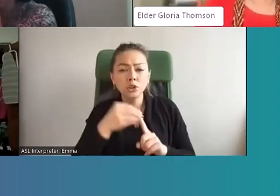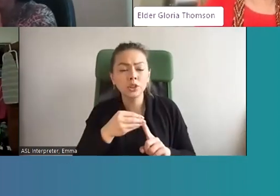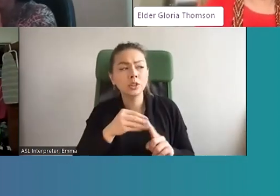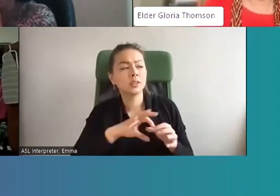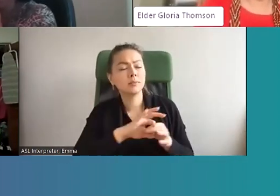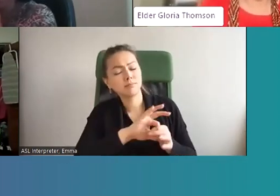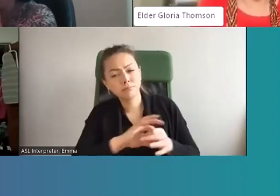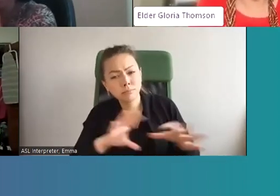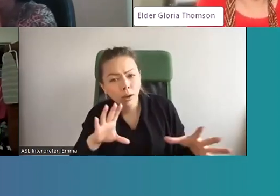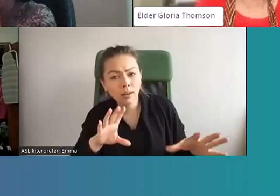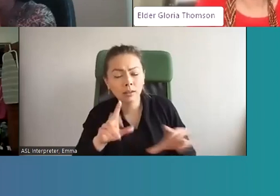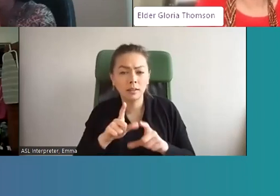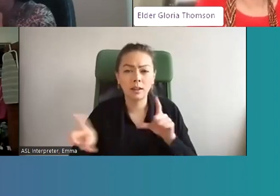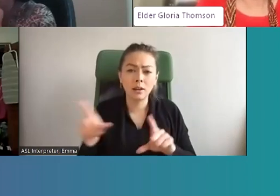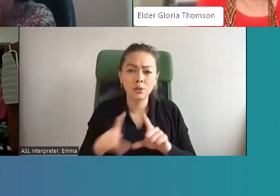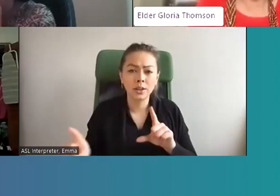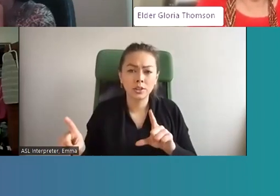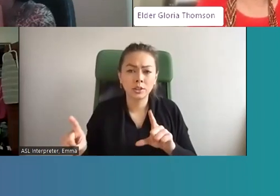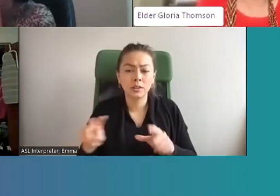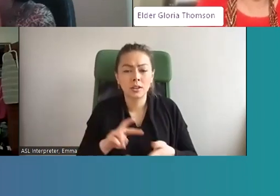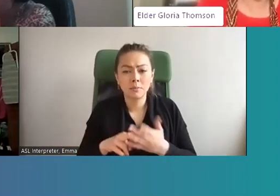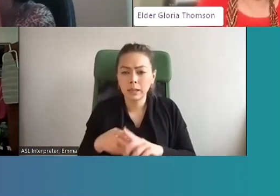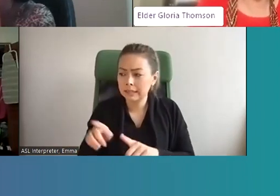struggling today for identity.